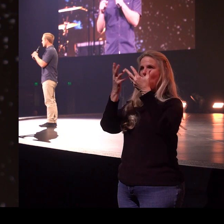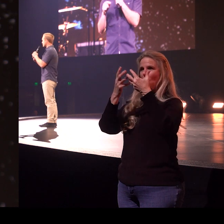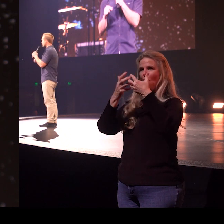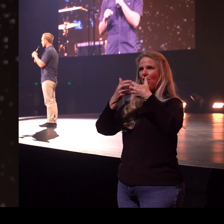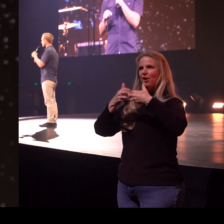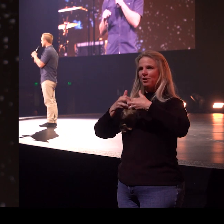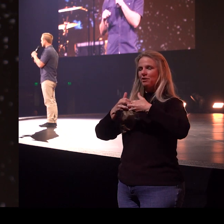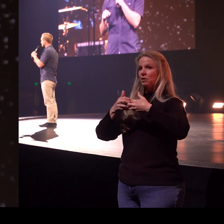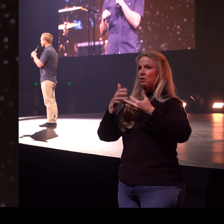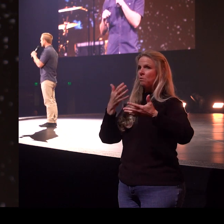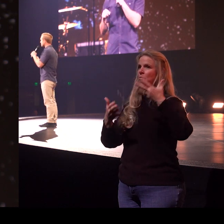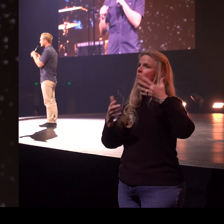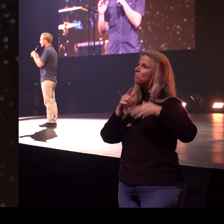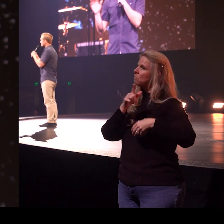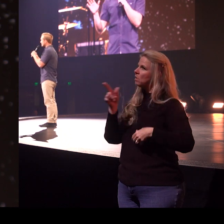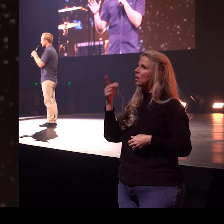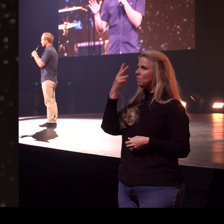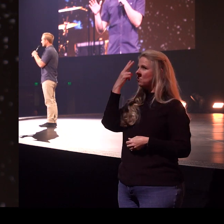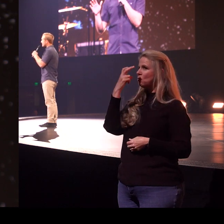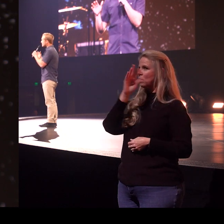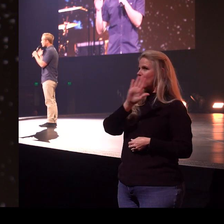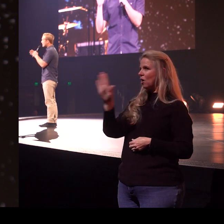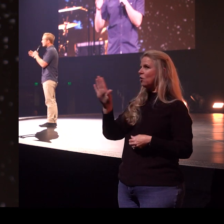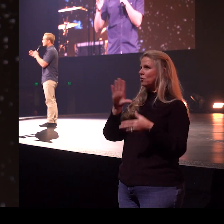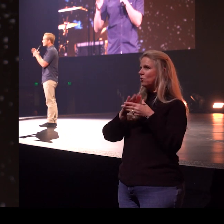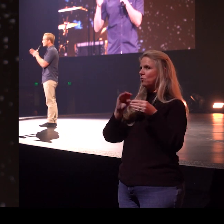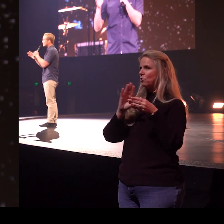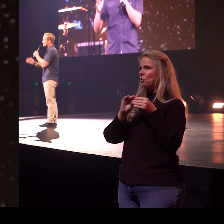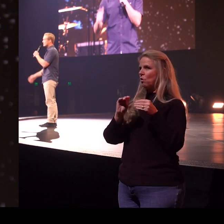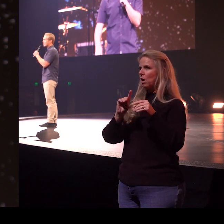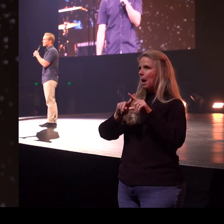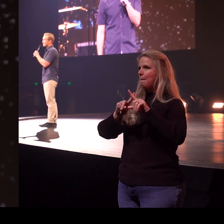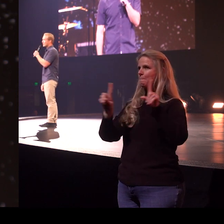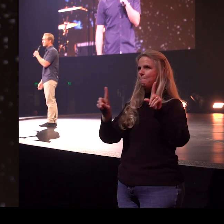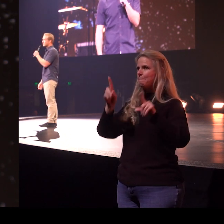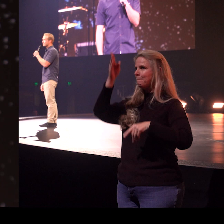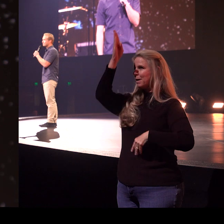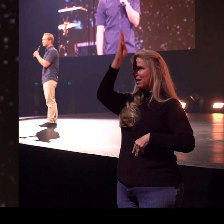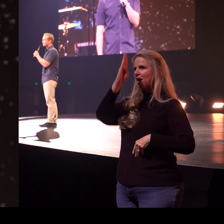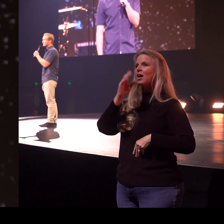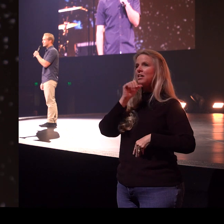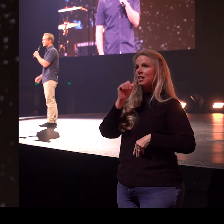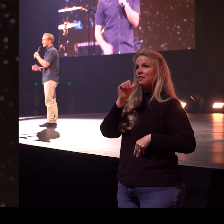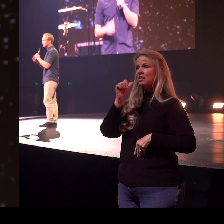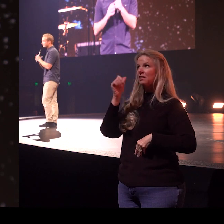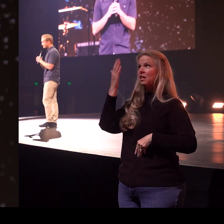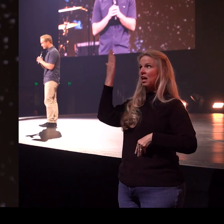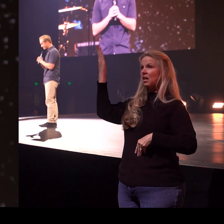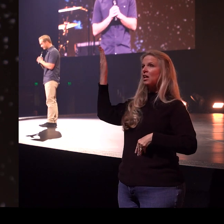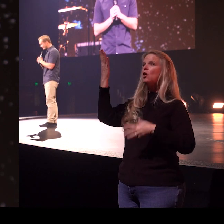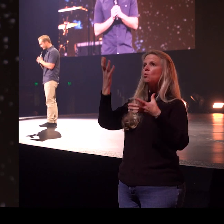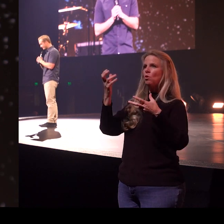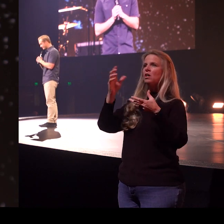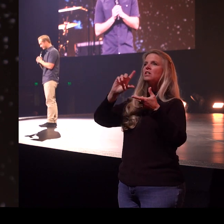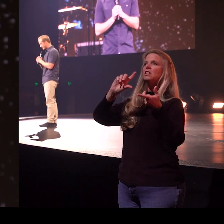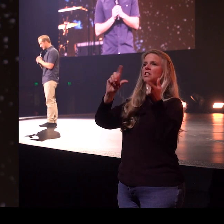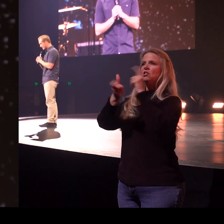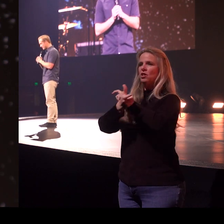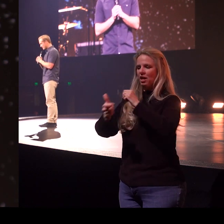might doubt your story, but God doesn't. And he's ready to use it to change lives. Let's pray.